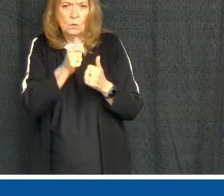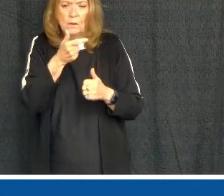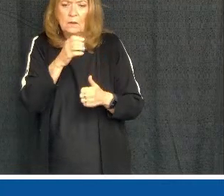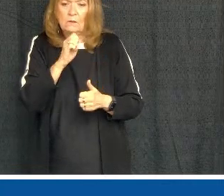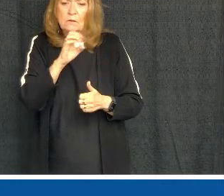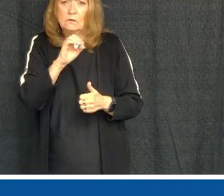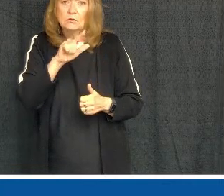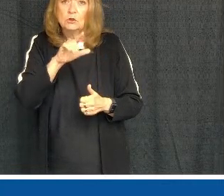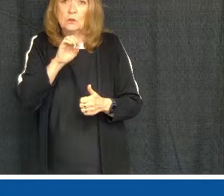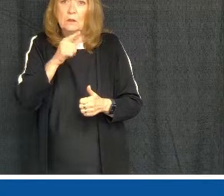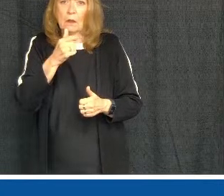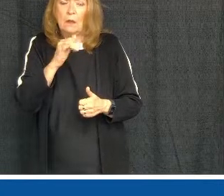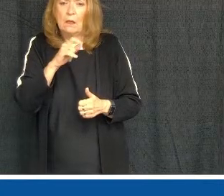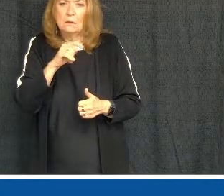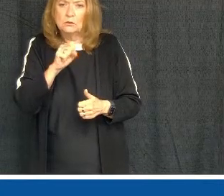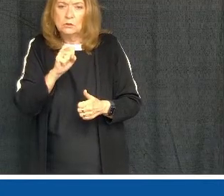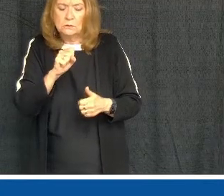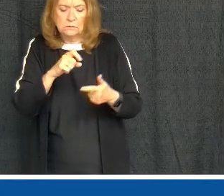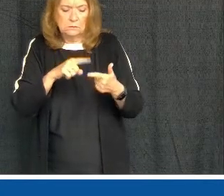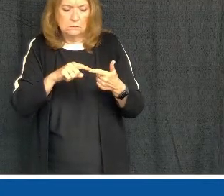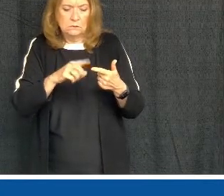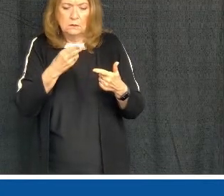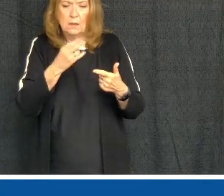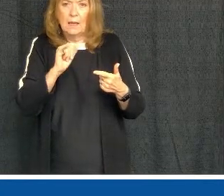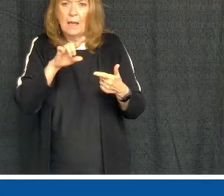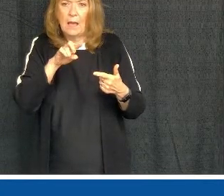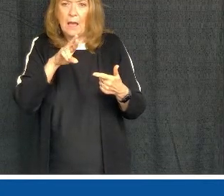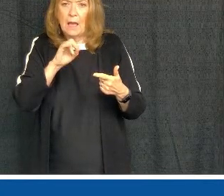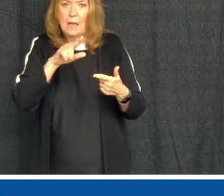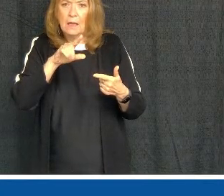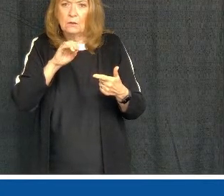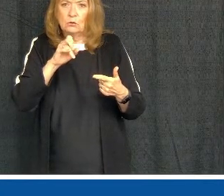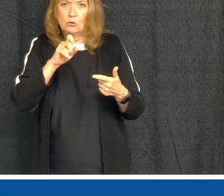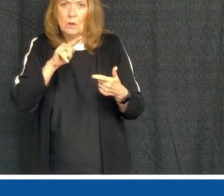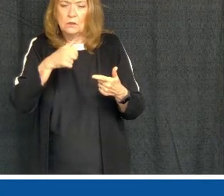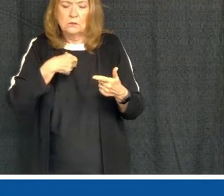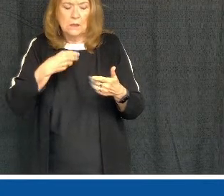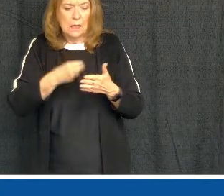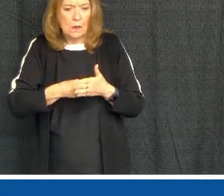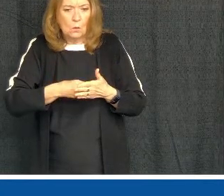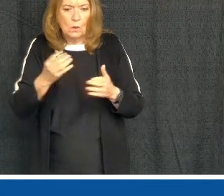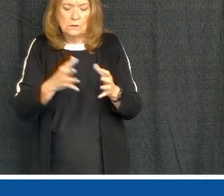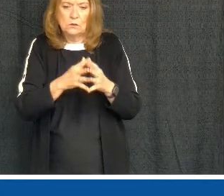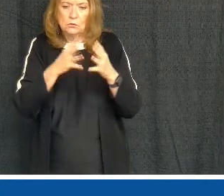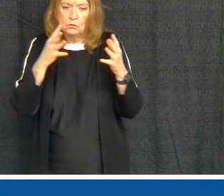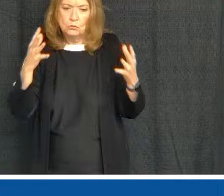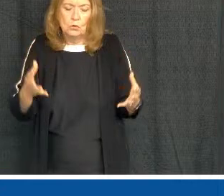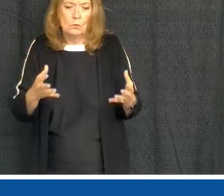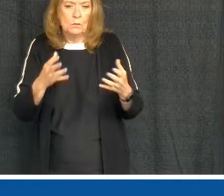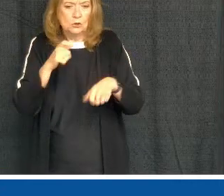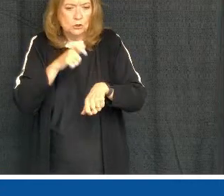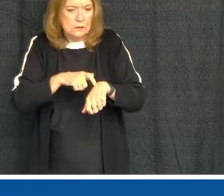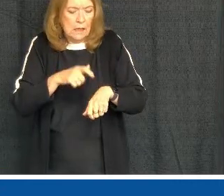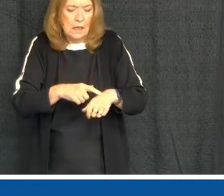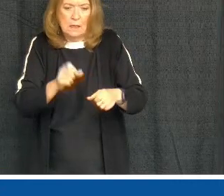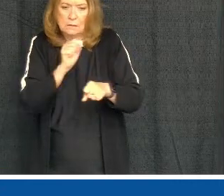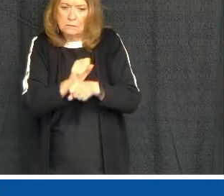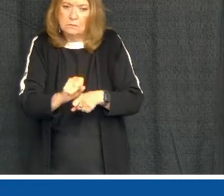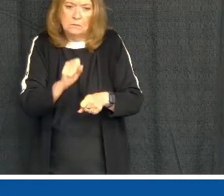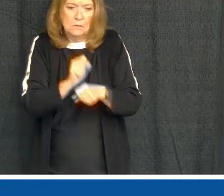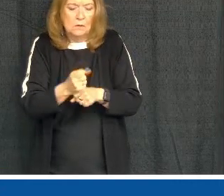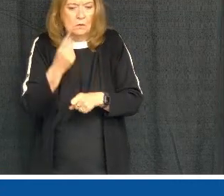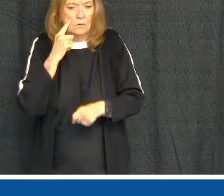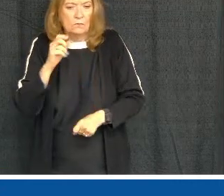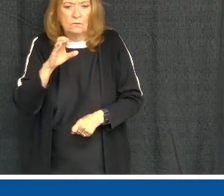geologists, hydrologists, I've wasted so much effort for the city to come